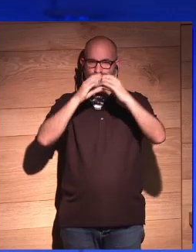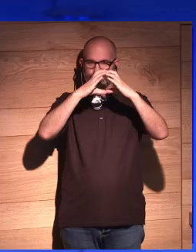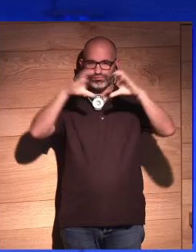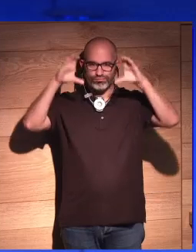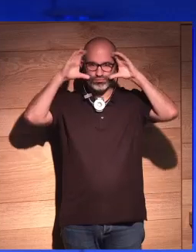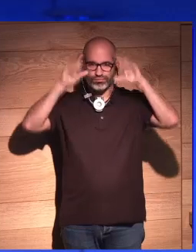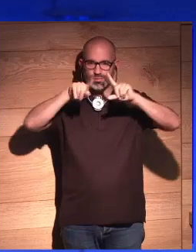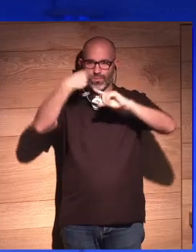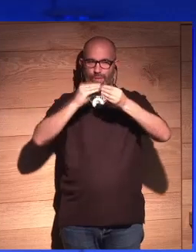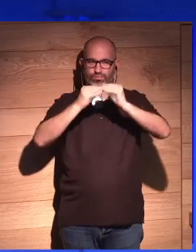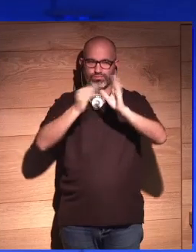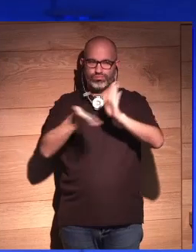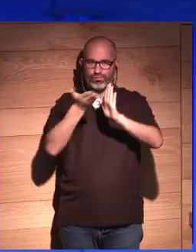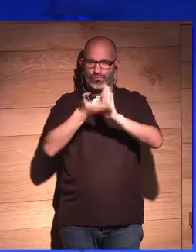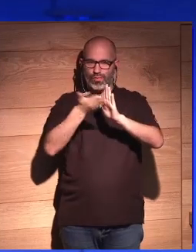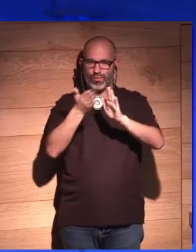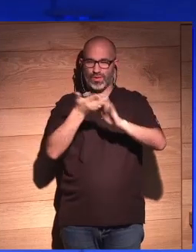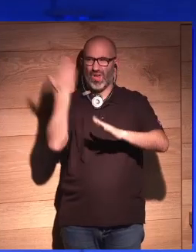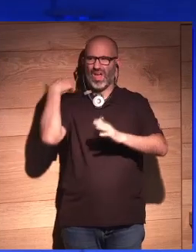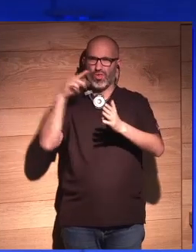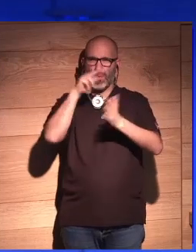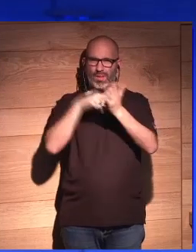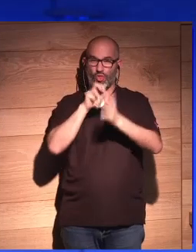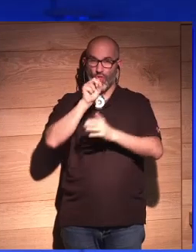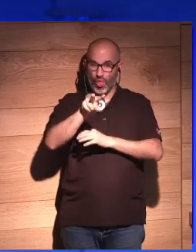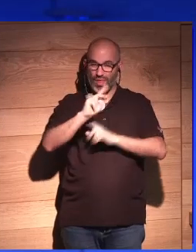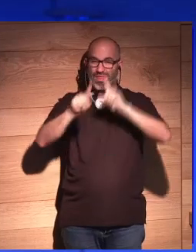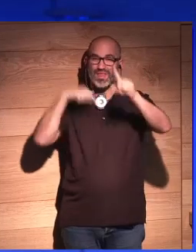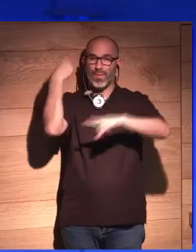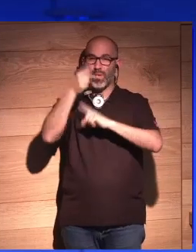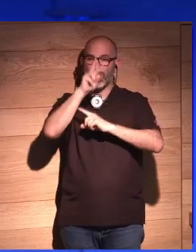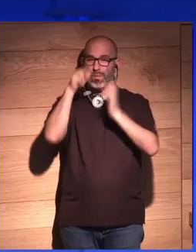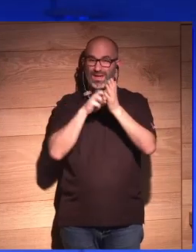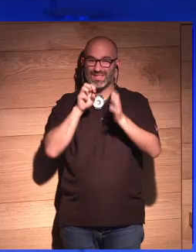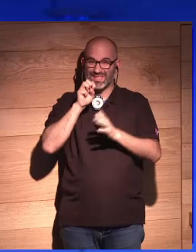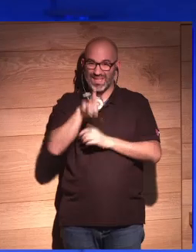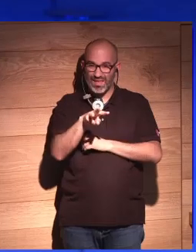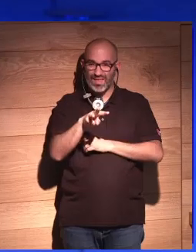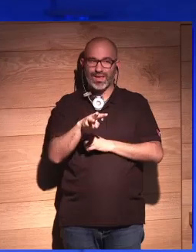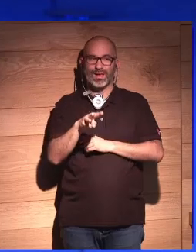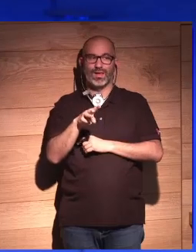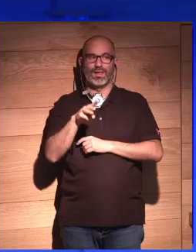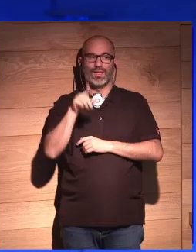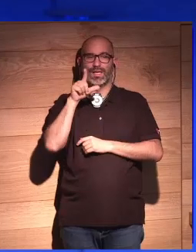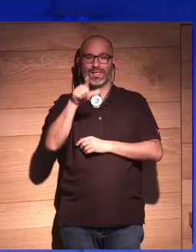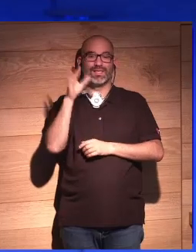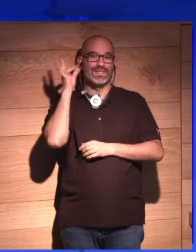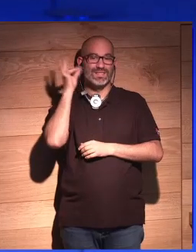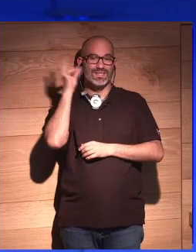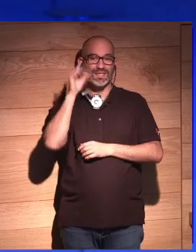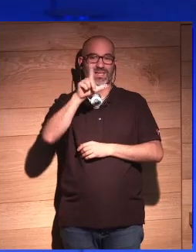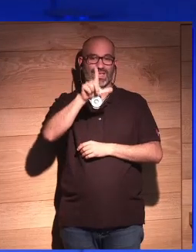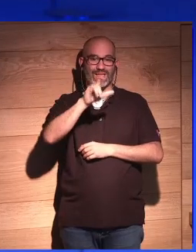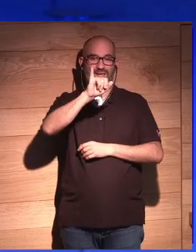Meanwhile, so that was 2012. In 2013, Lynette came back with the first augmented reality